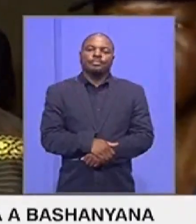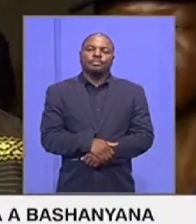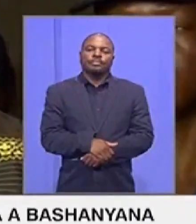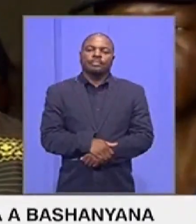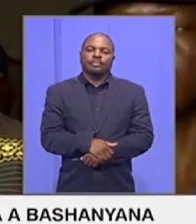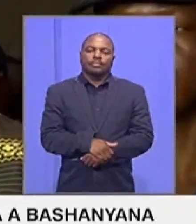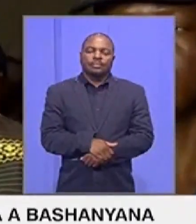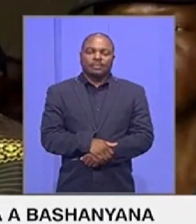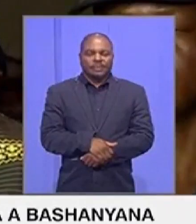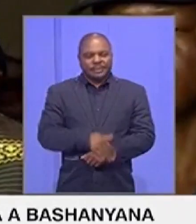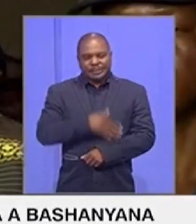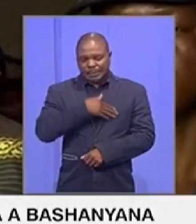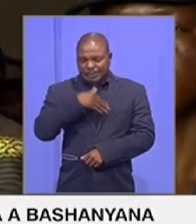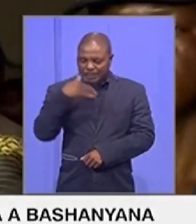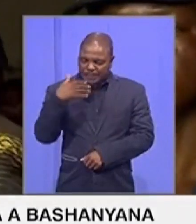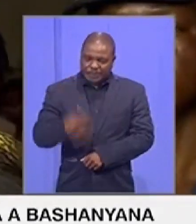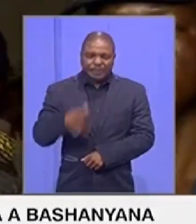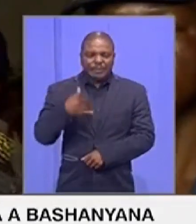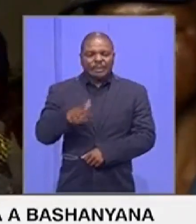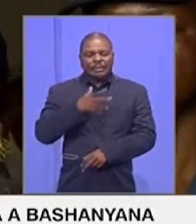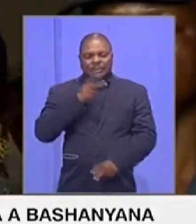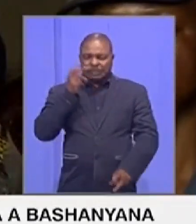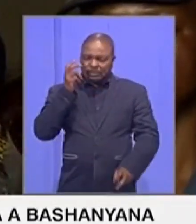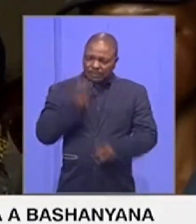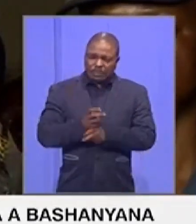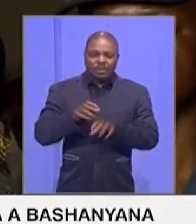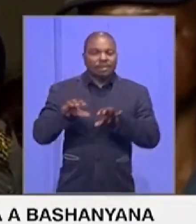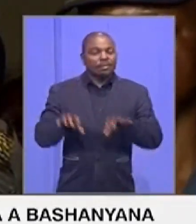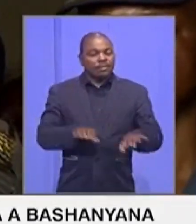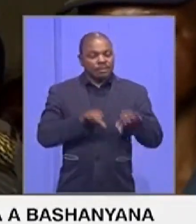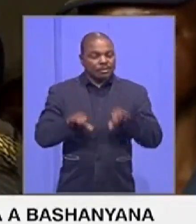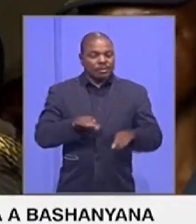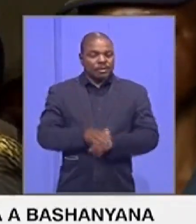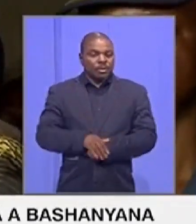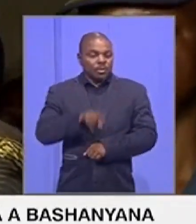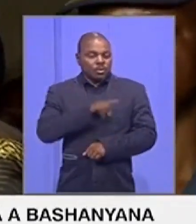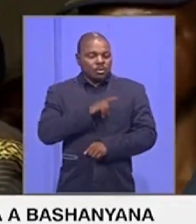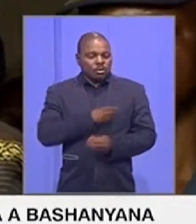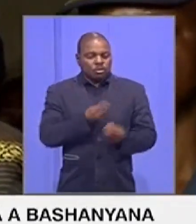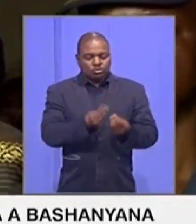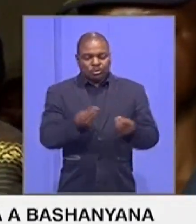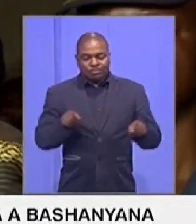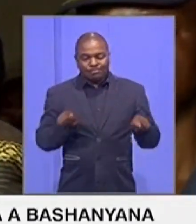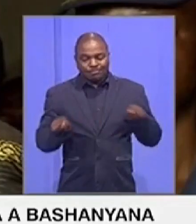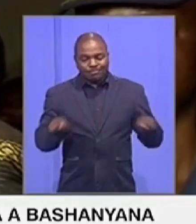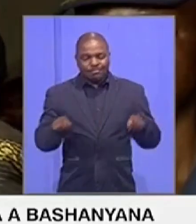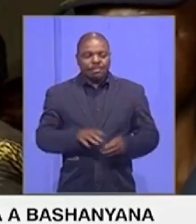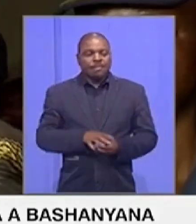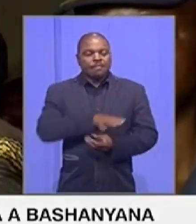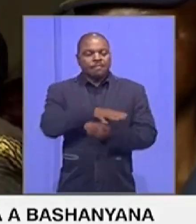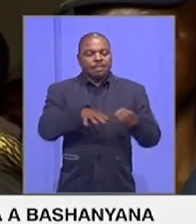It has been a painful and difficult exercise to lock eyes with family